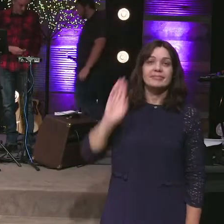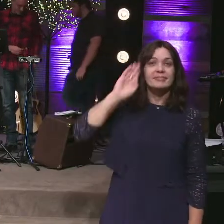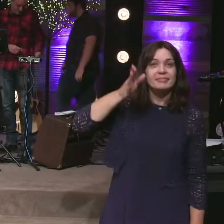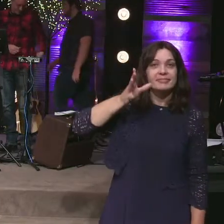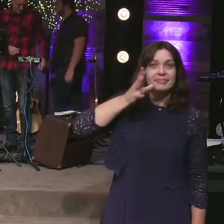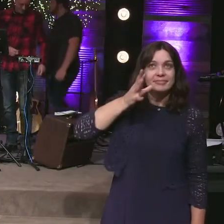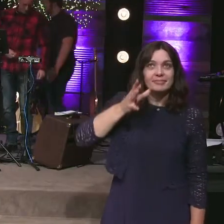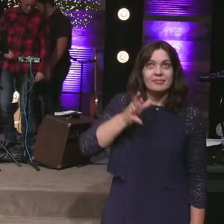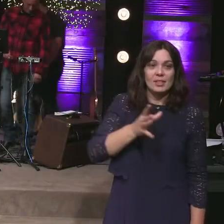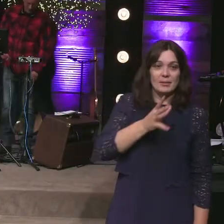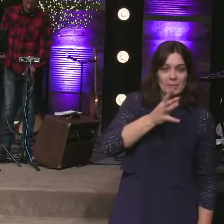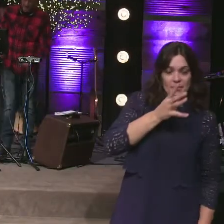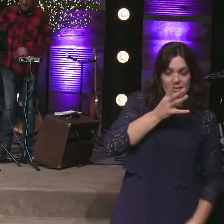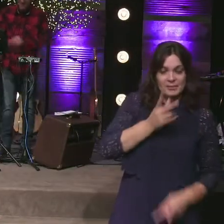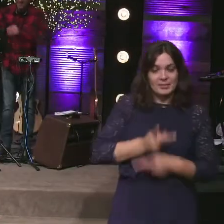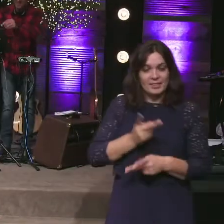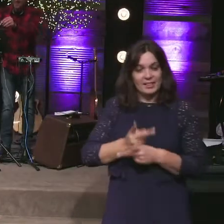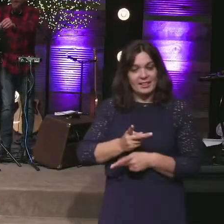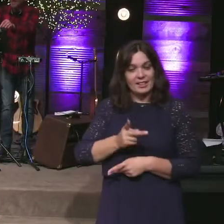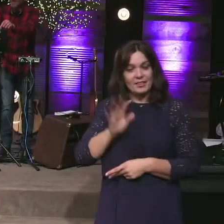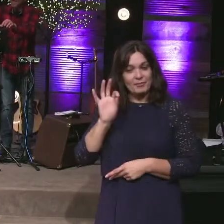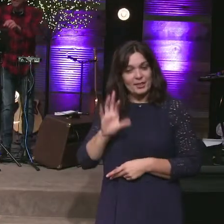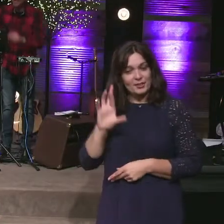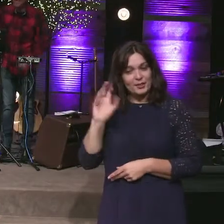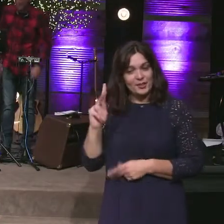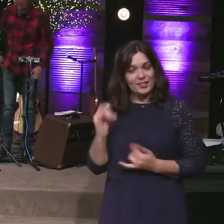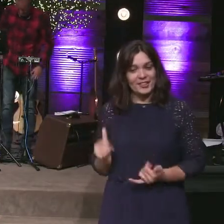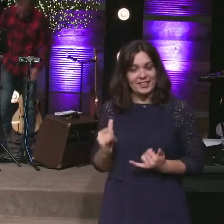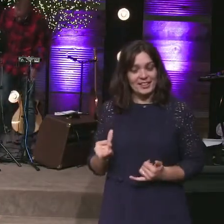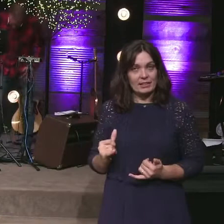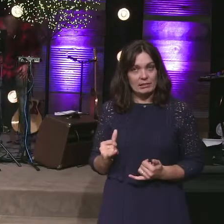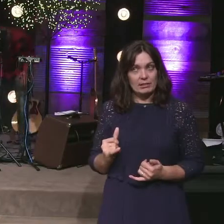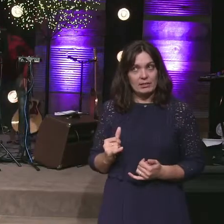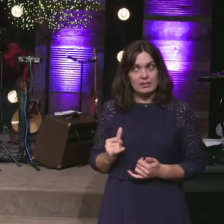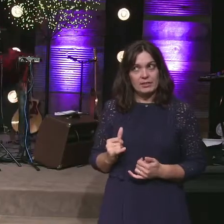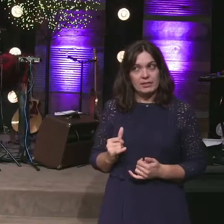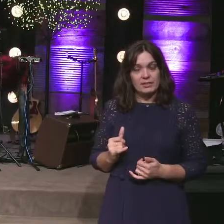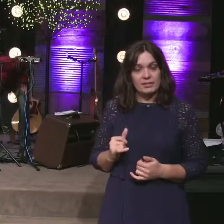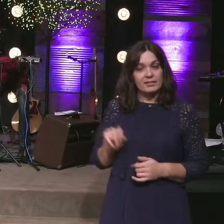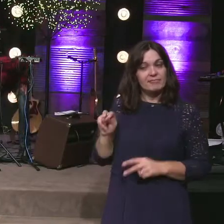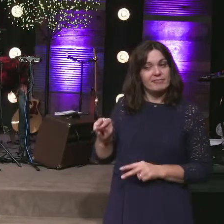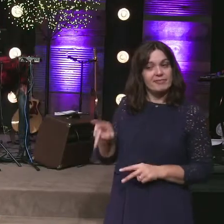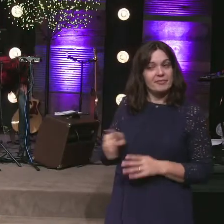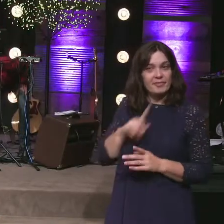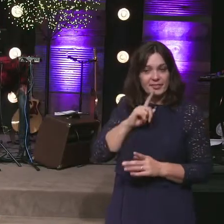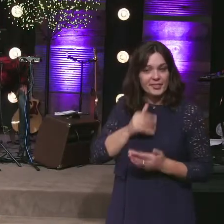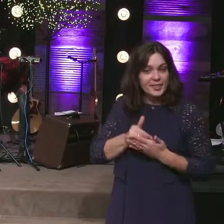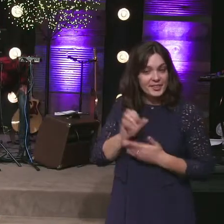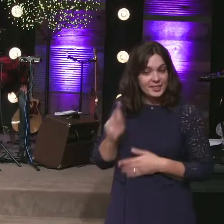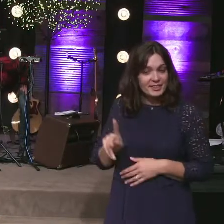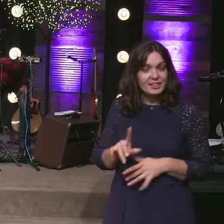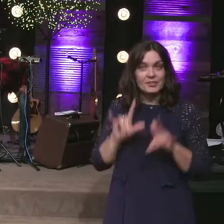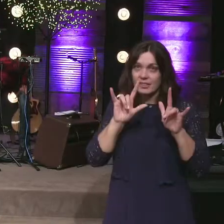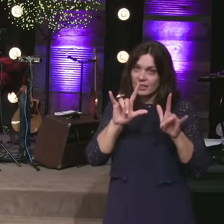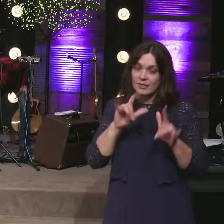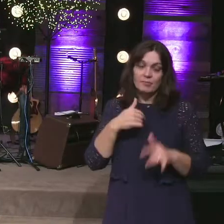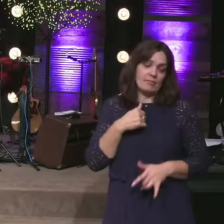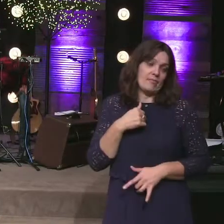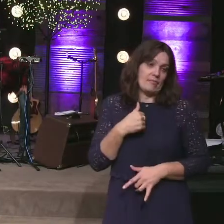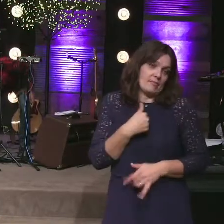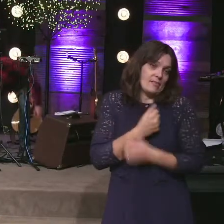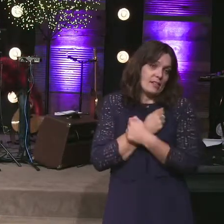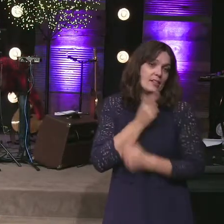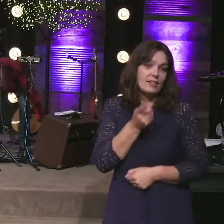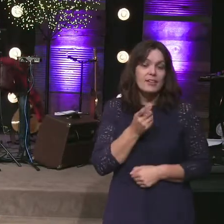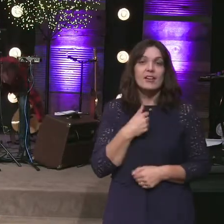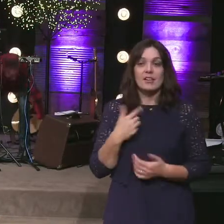Mom's taking care of Pastor Rick right now. Keep close eye on him. We love you. I love you. I want